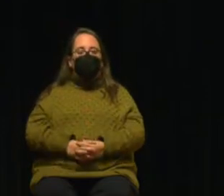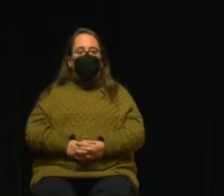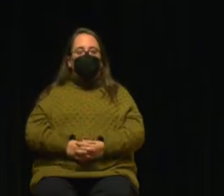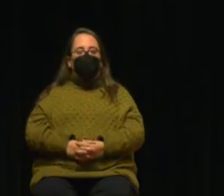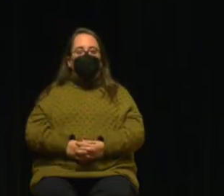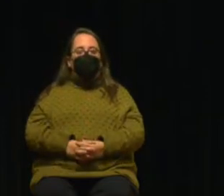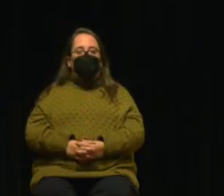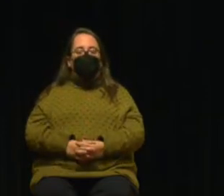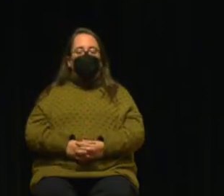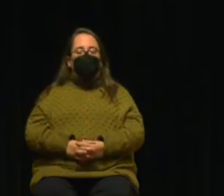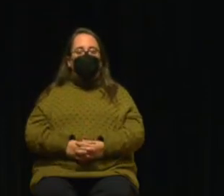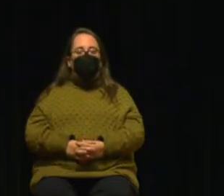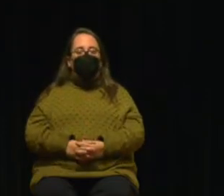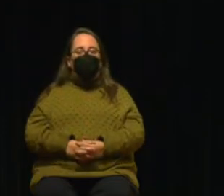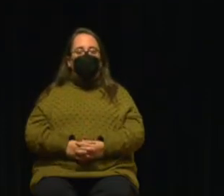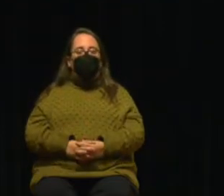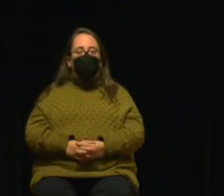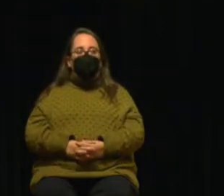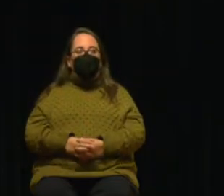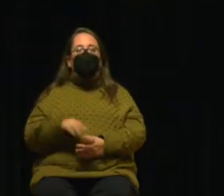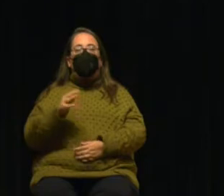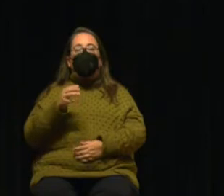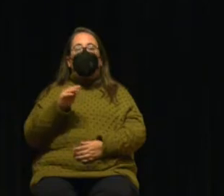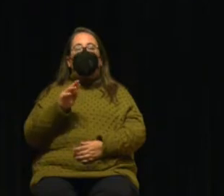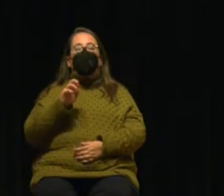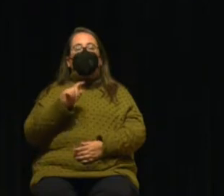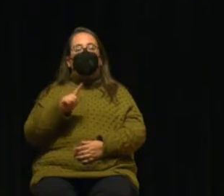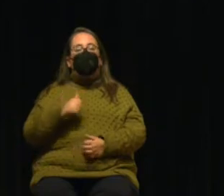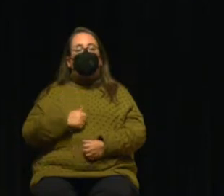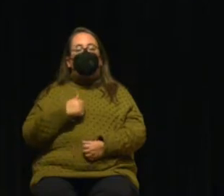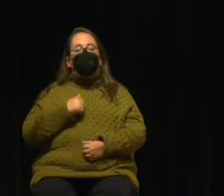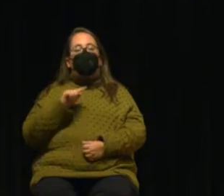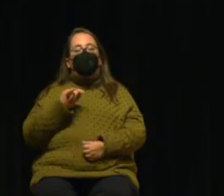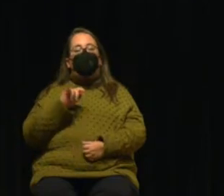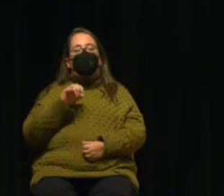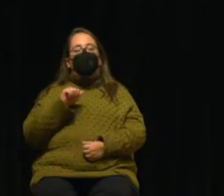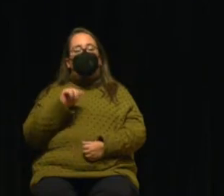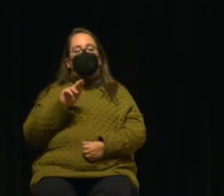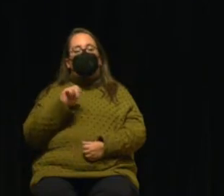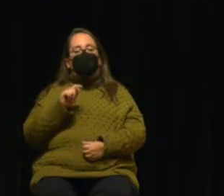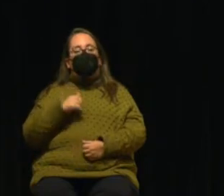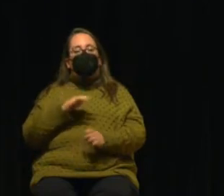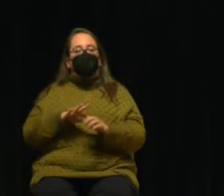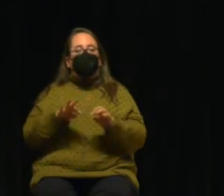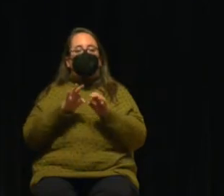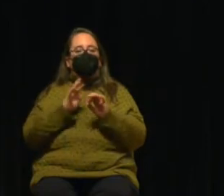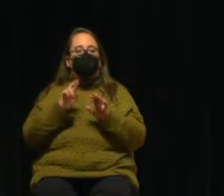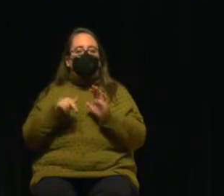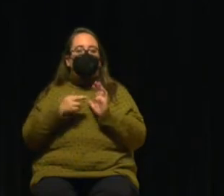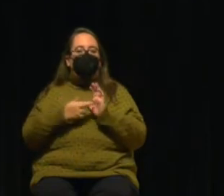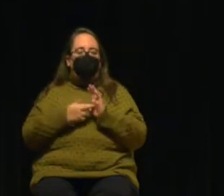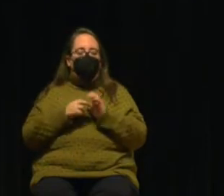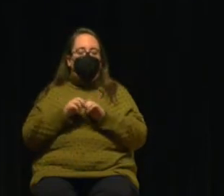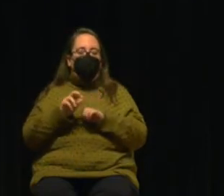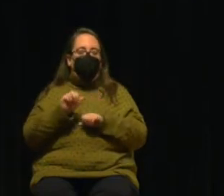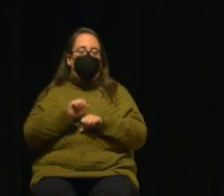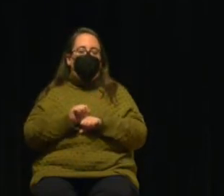This meant, of course, that William Still's wife, Letitia Still, played an essential role in this